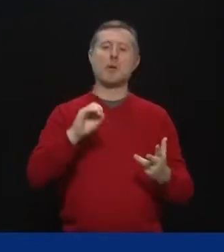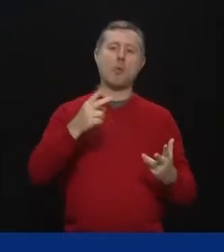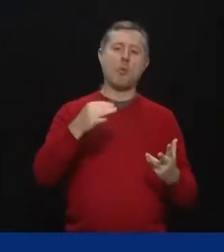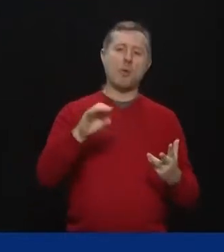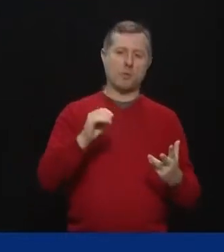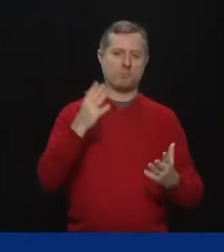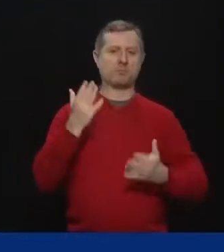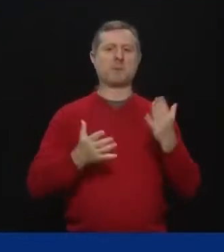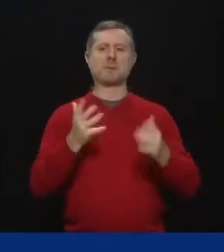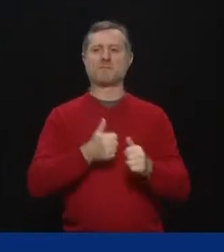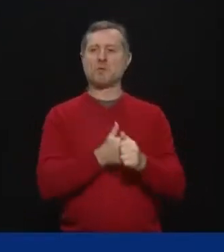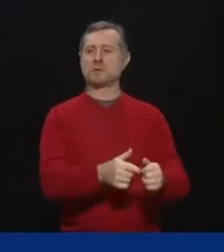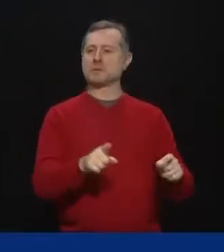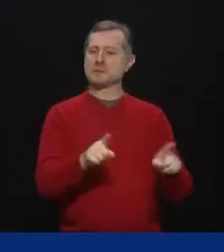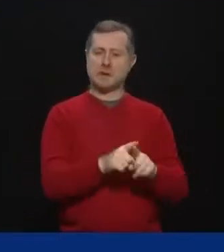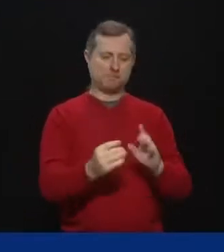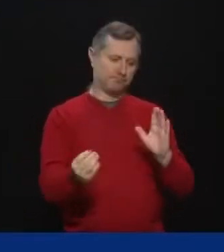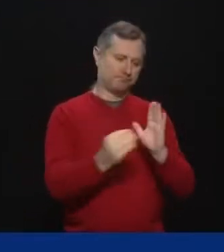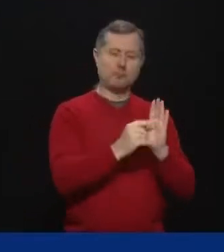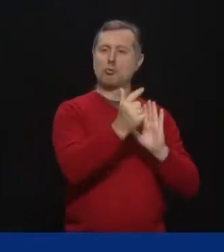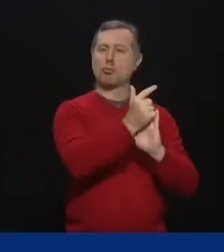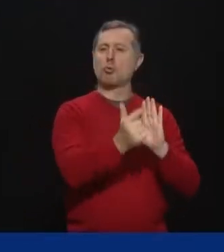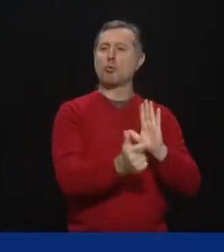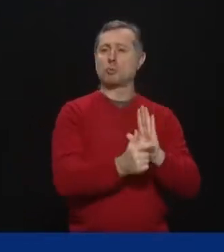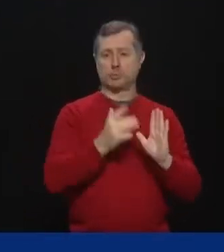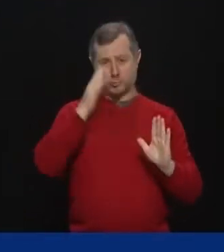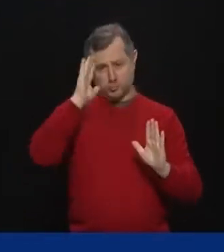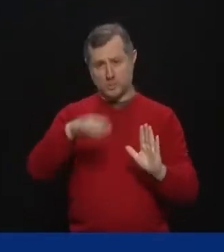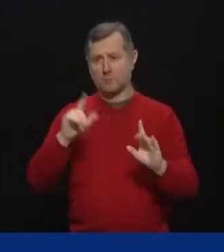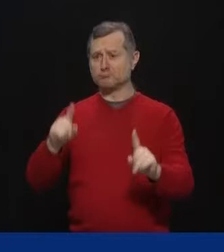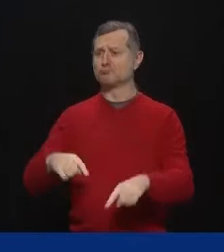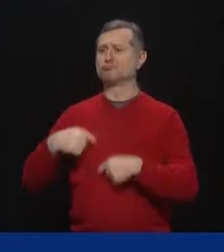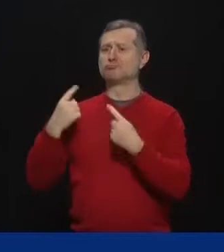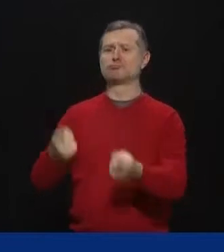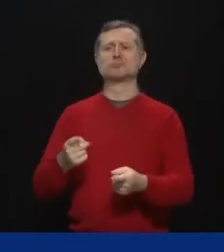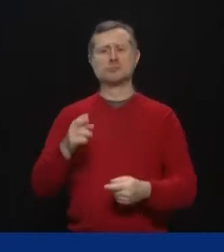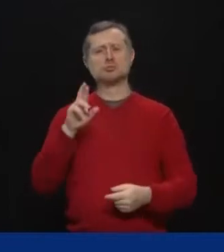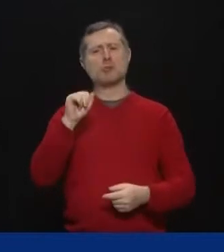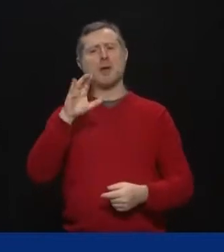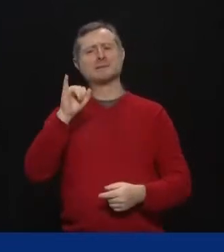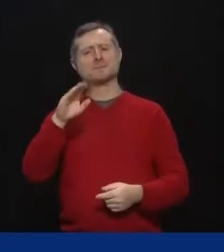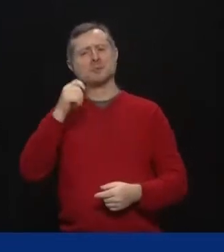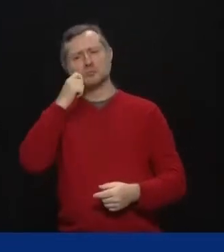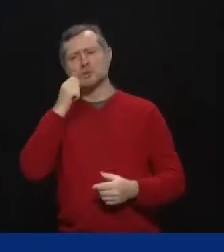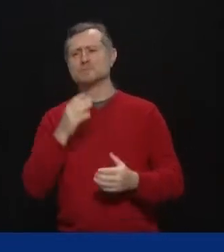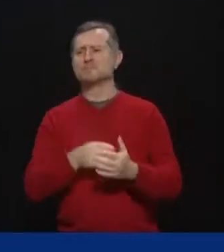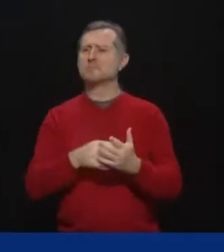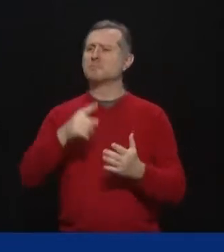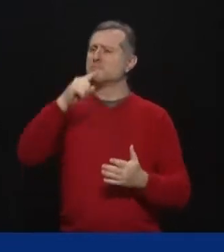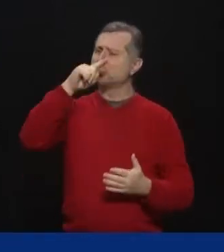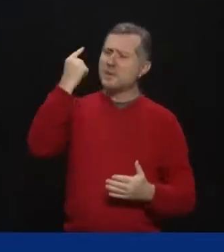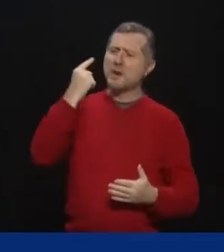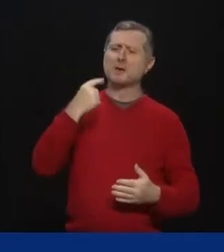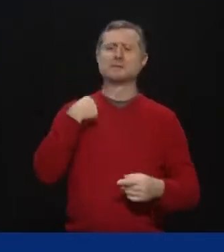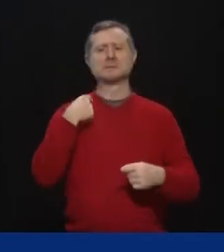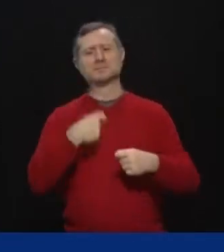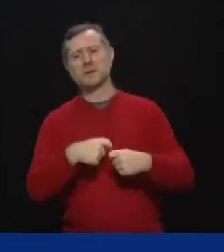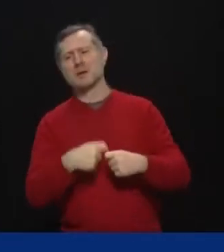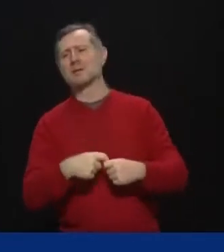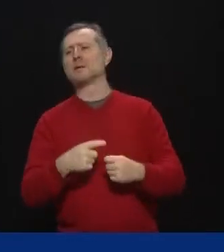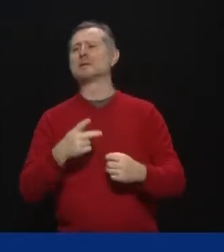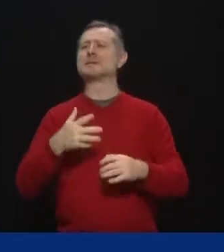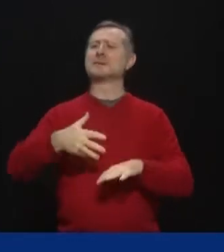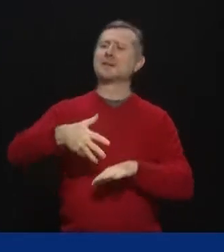we know, due to centuries of systemic racism, Black, Latino, and Indigenous people in particular will face the greatest barriers and